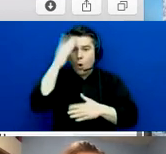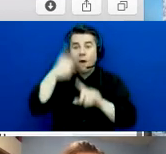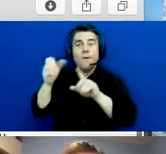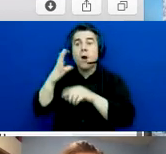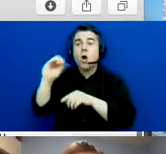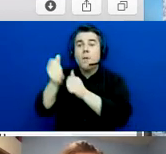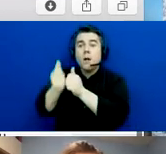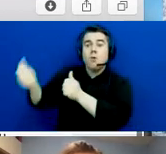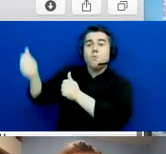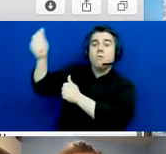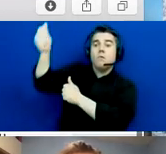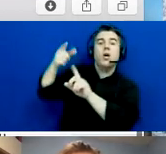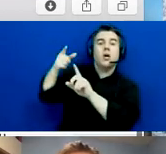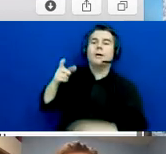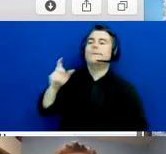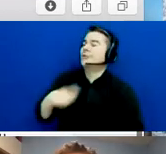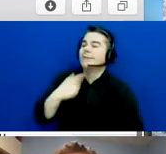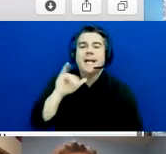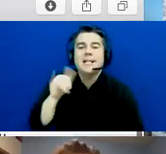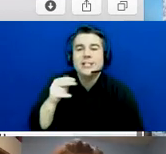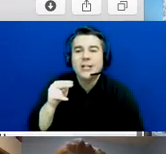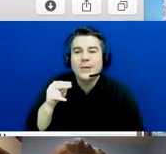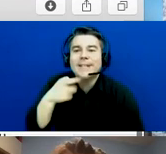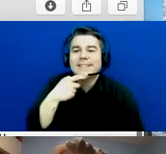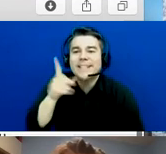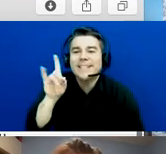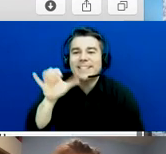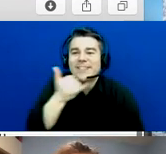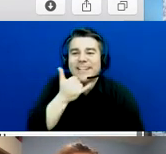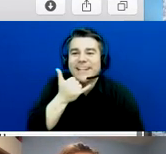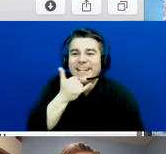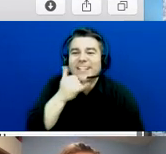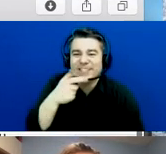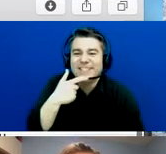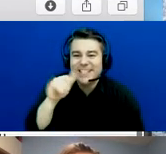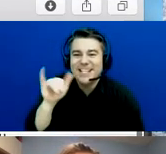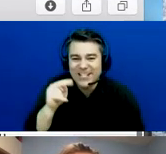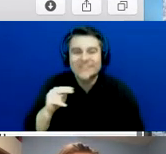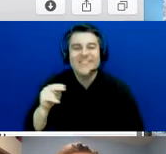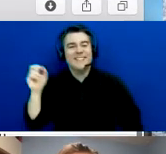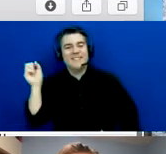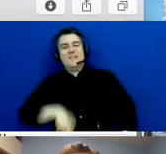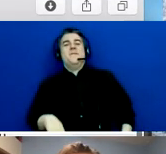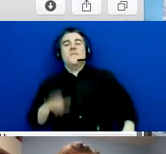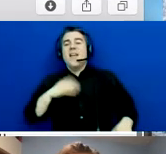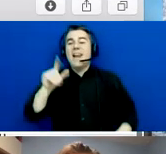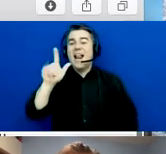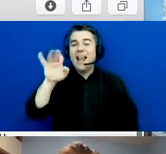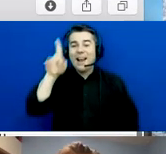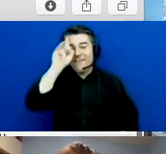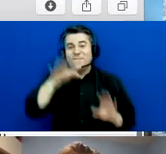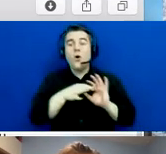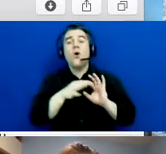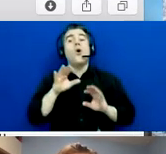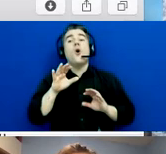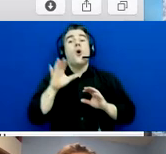says for December, and that should say January. So, ignore that. It should say January. And links to the corporate January